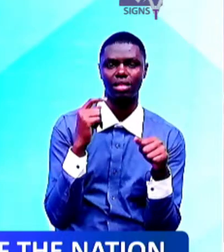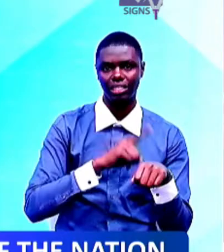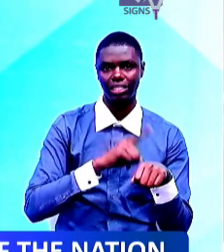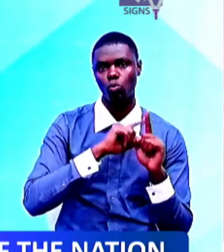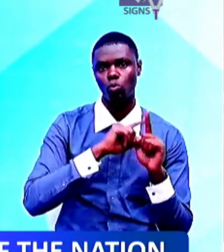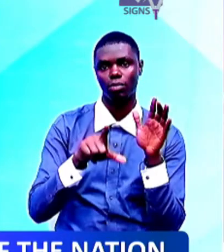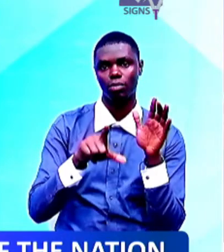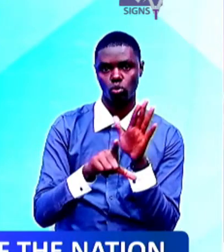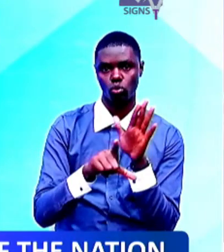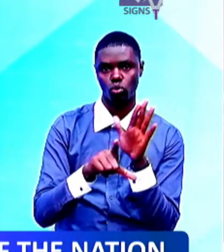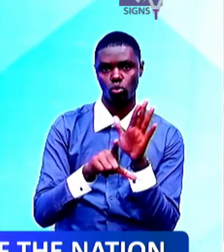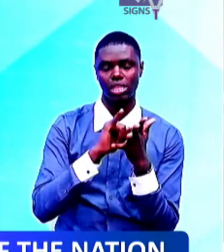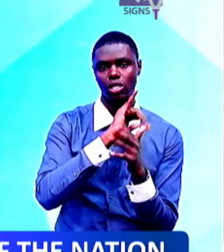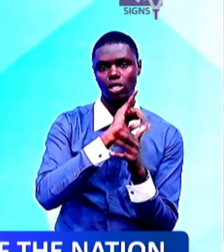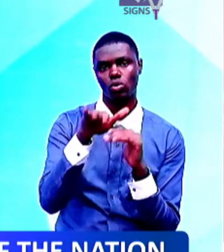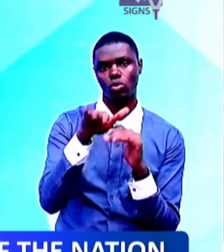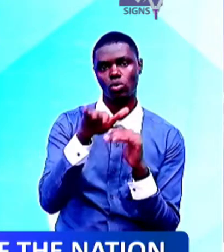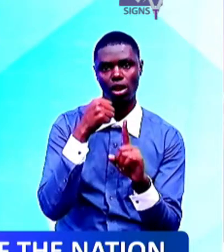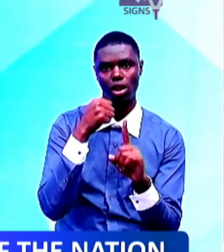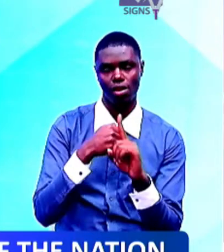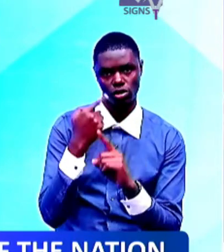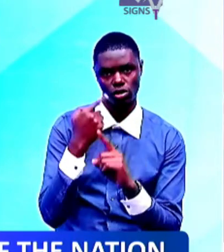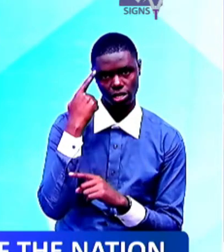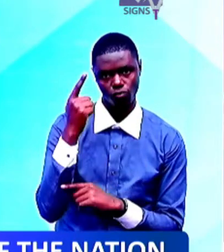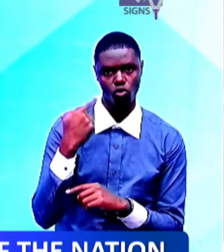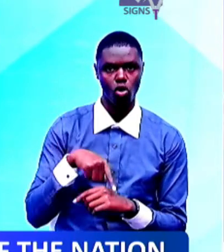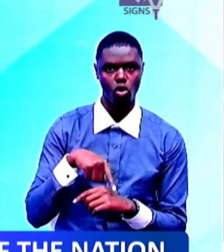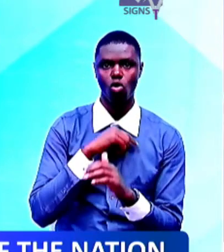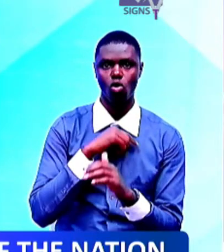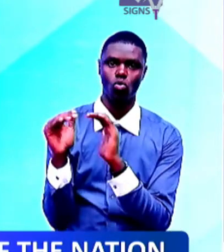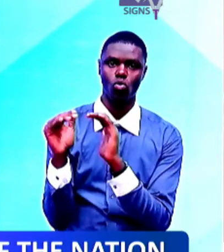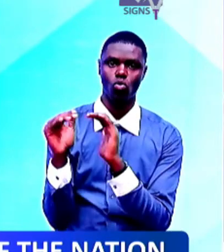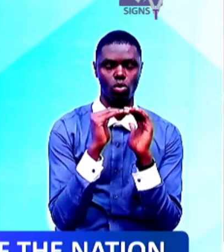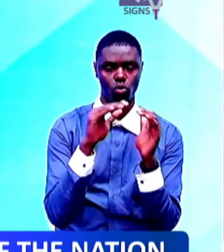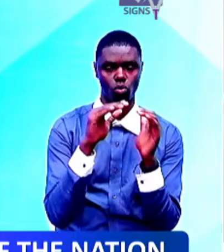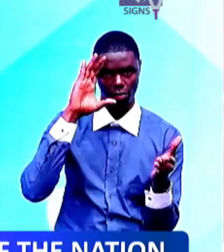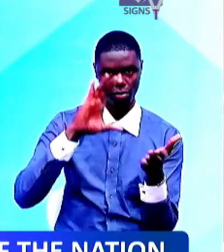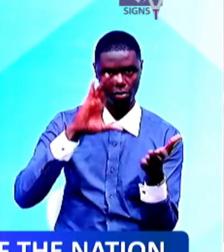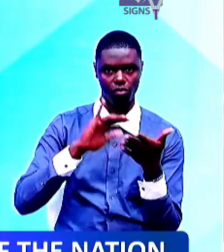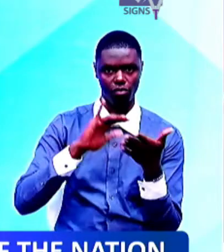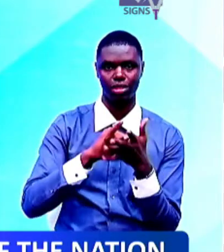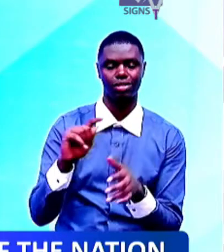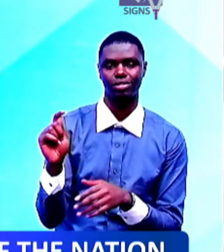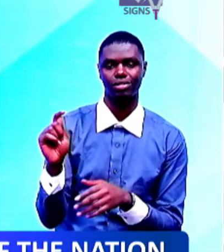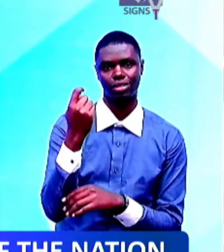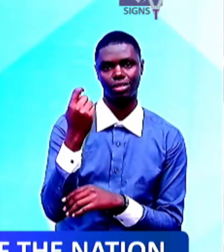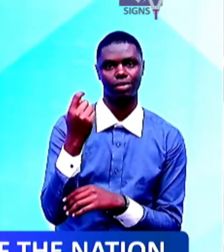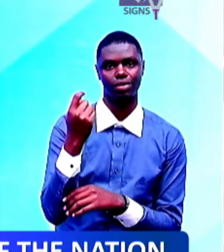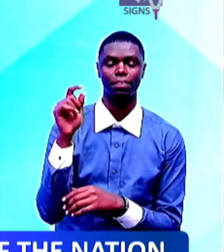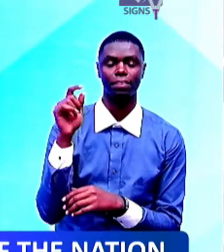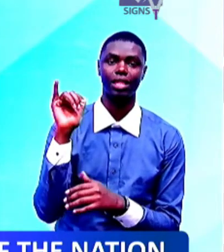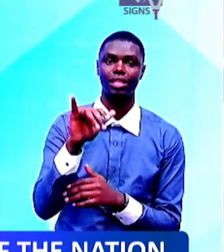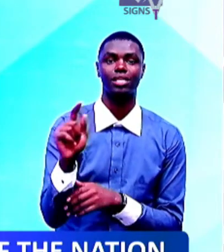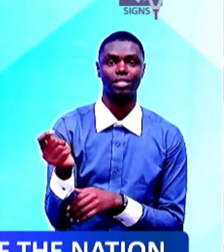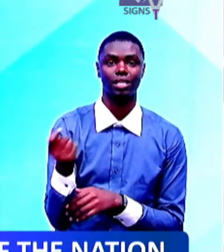law that we all advocated for, we are equal. And I believe that that is a Kenya that